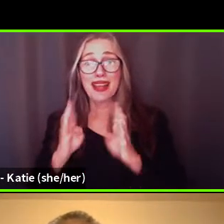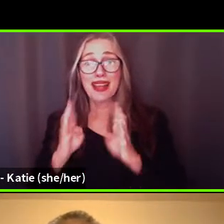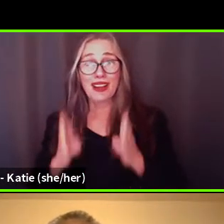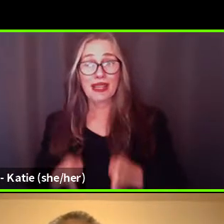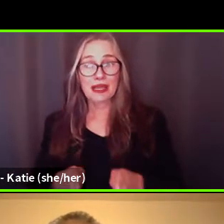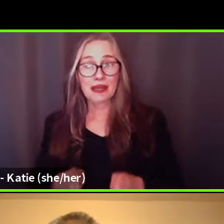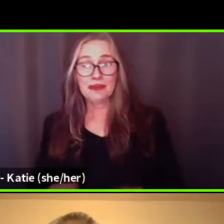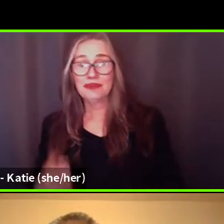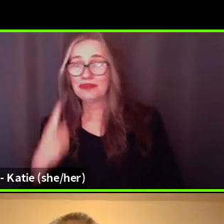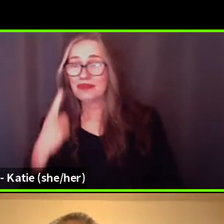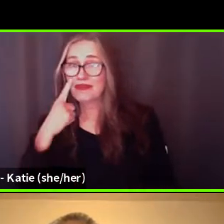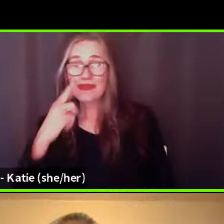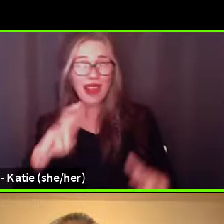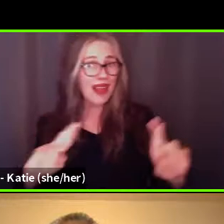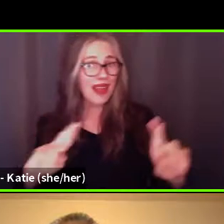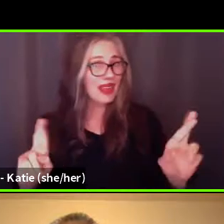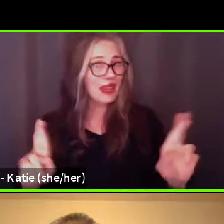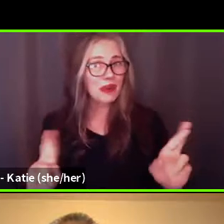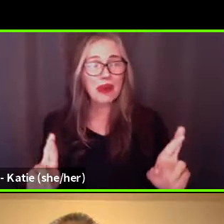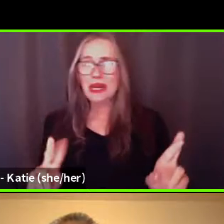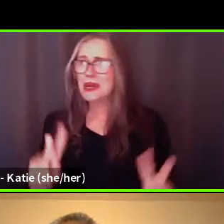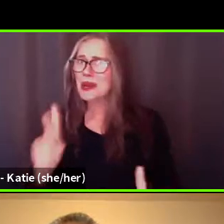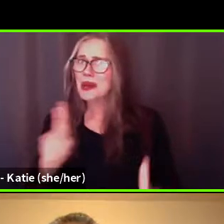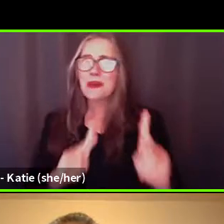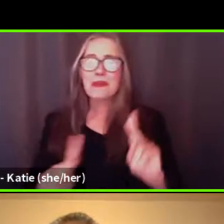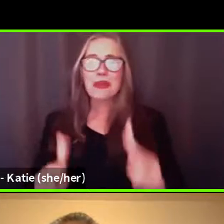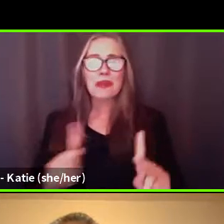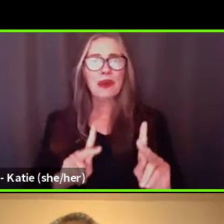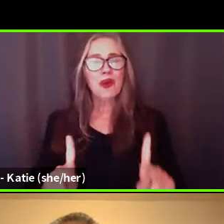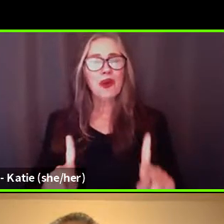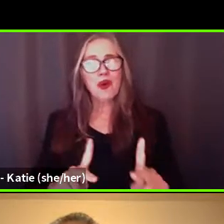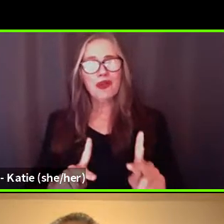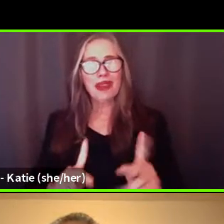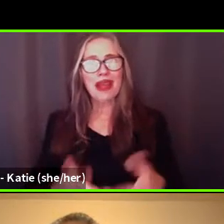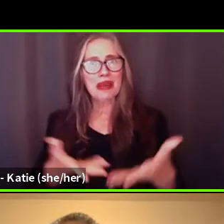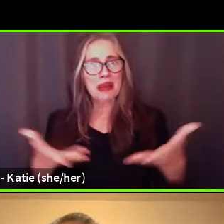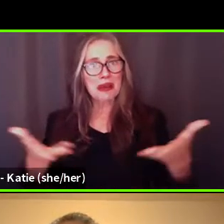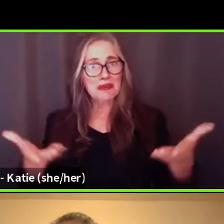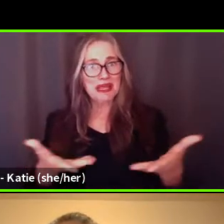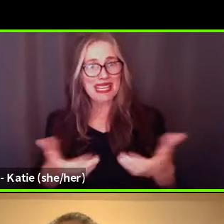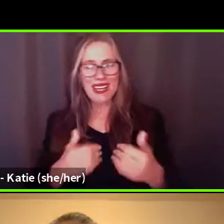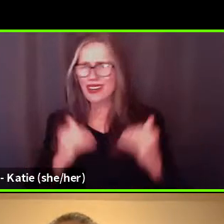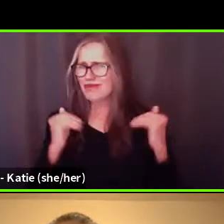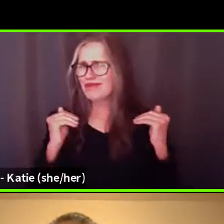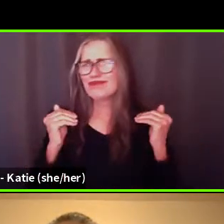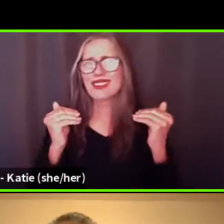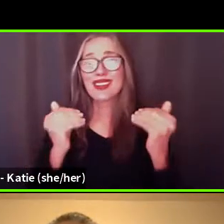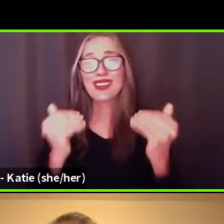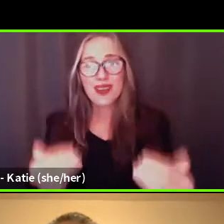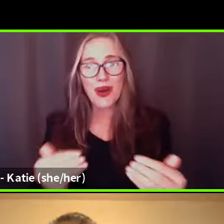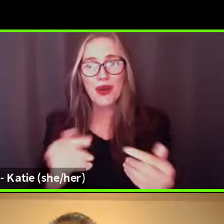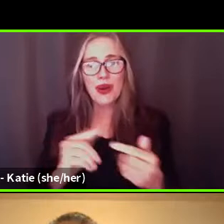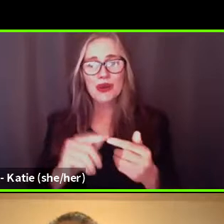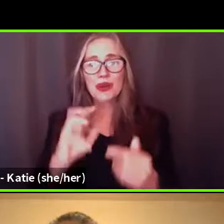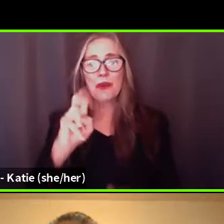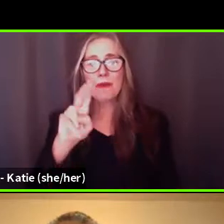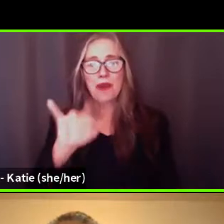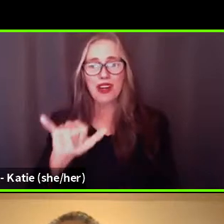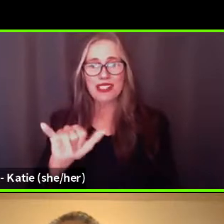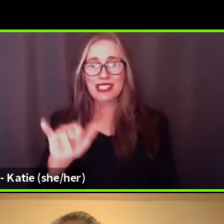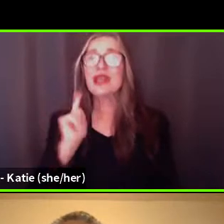stalwart people who've been here the whole time i i say let's just go right to marcy and let her blow our